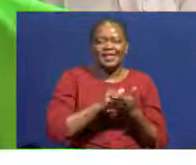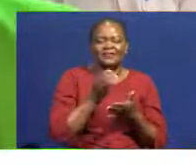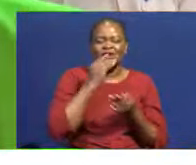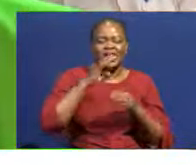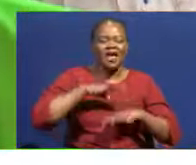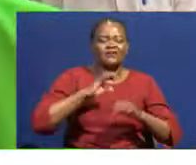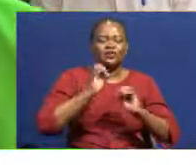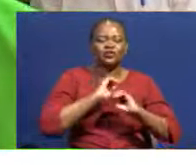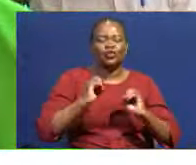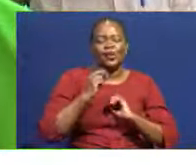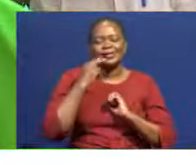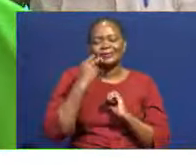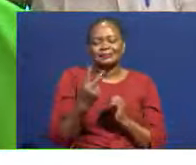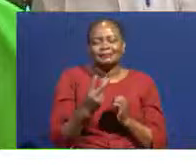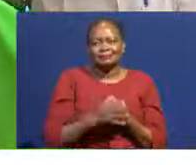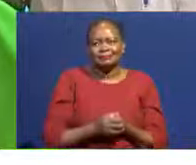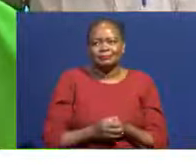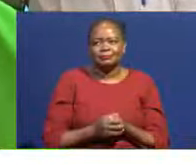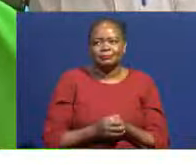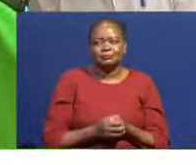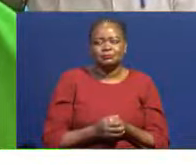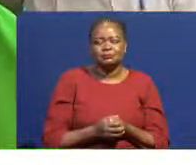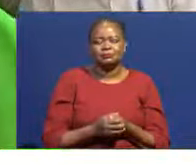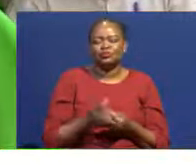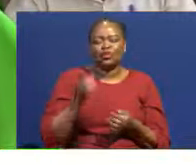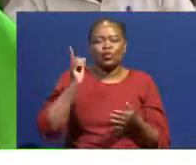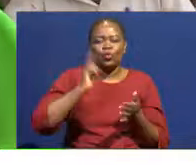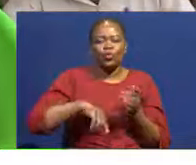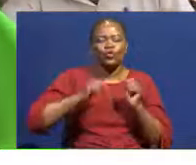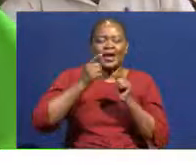haitoshi, tutaona, tutaangalia pale ndani, tuone ni nini